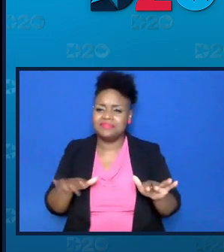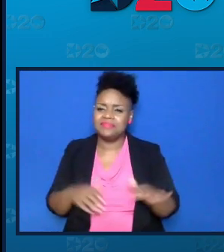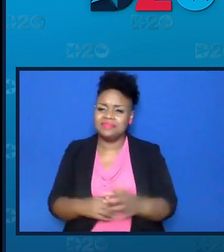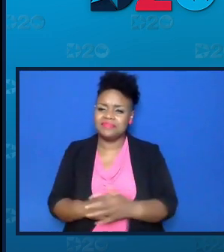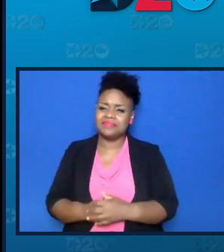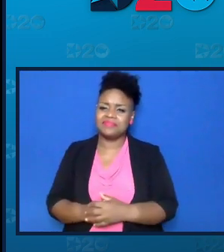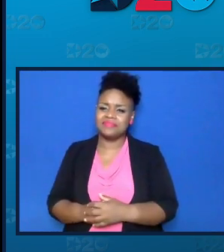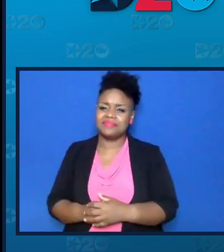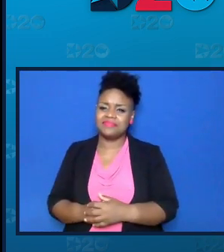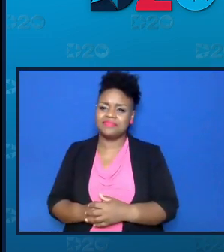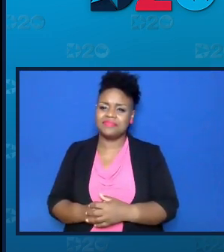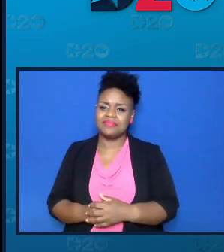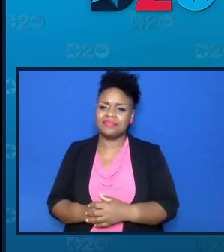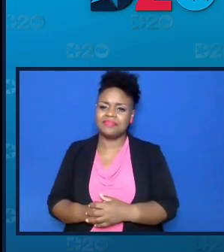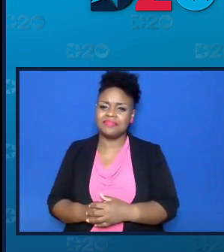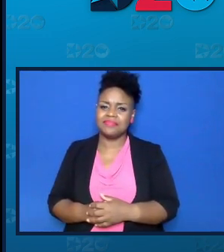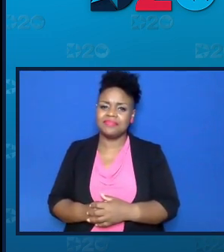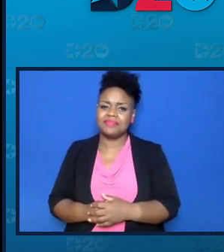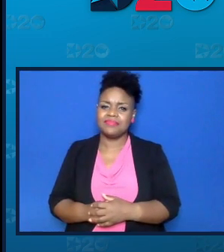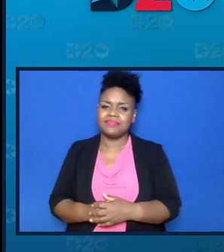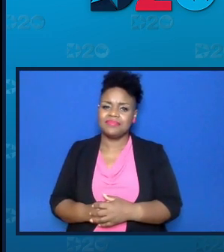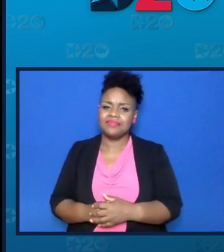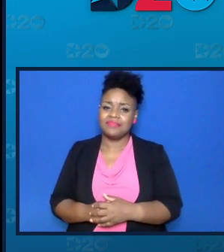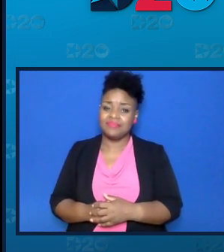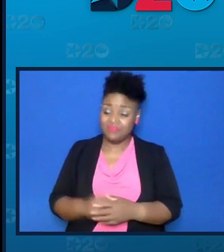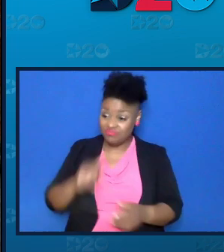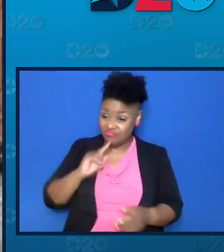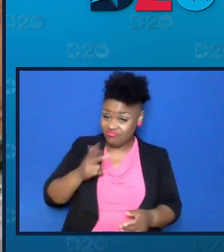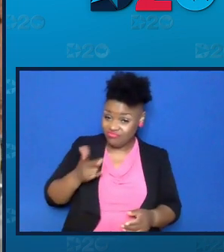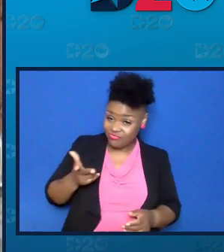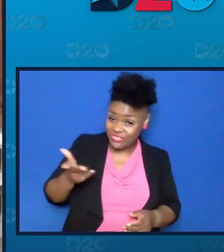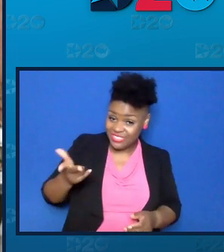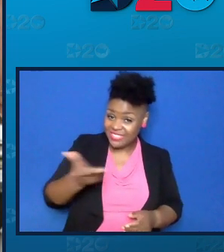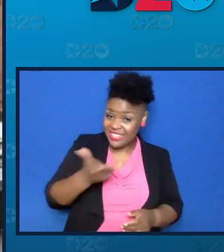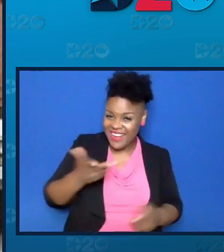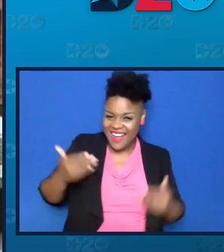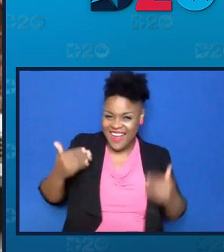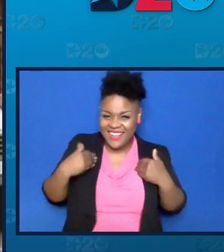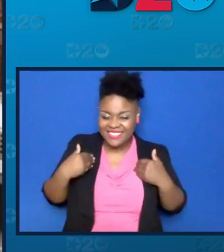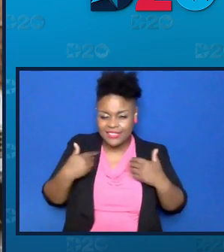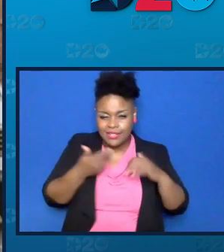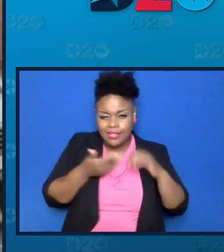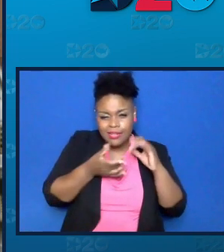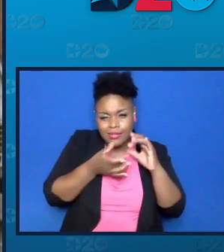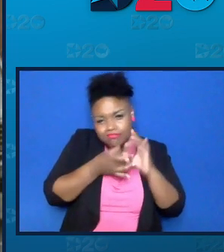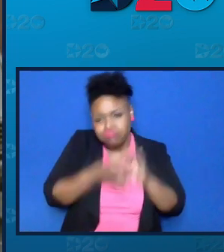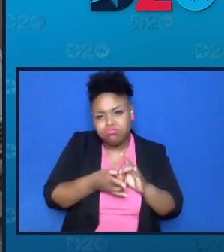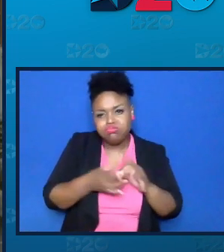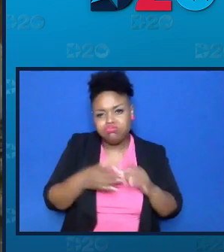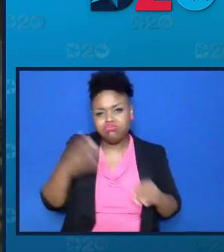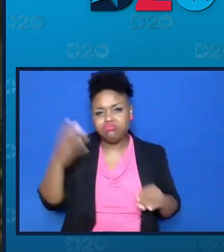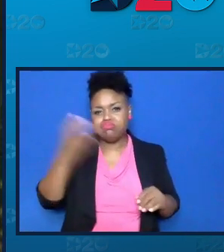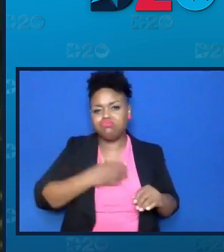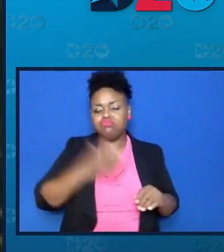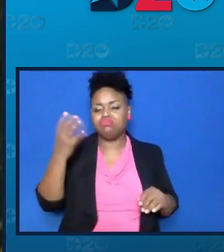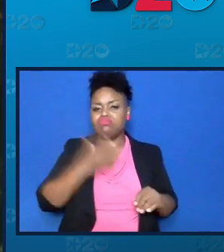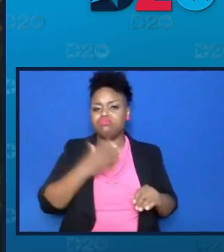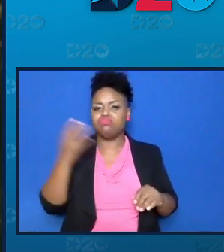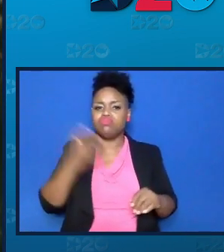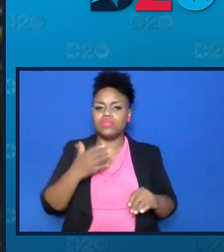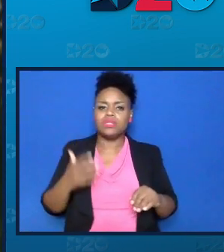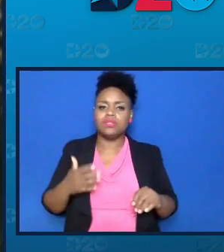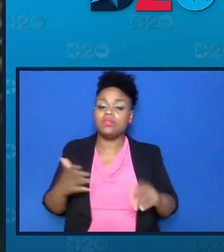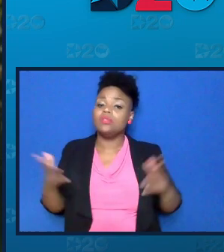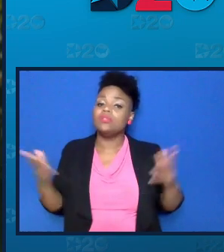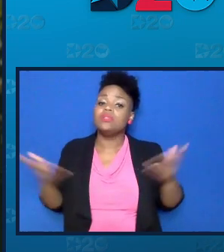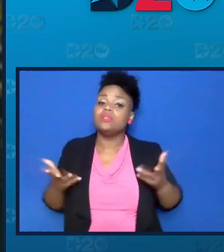The three of them had a bond that was forged in sorrow and expanded into joy when Jill